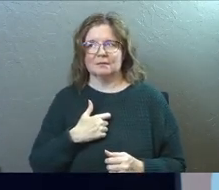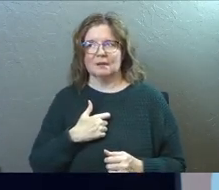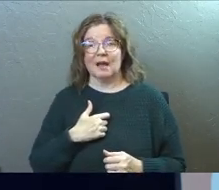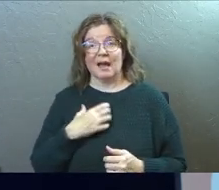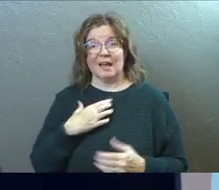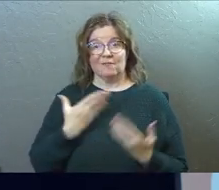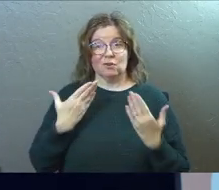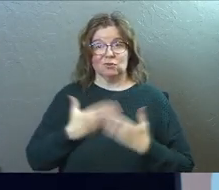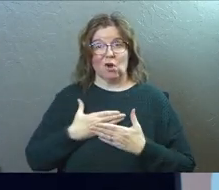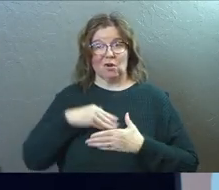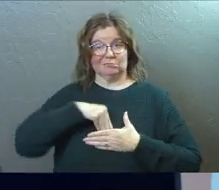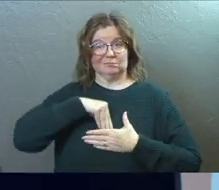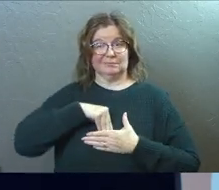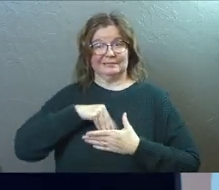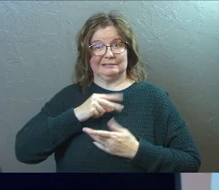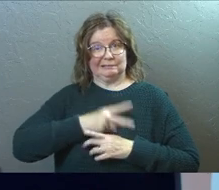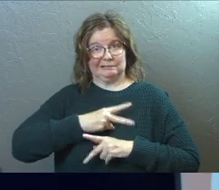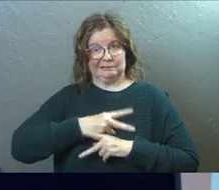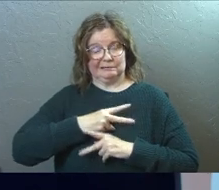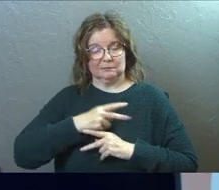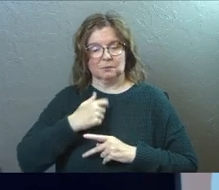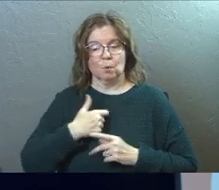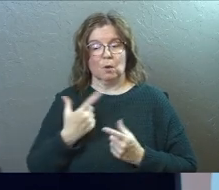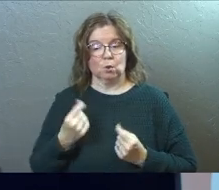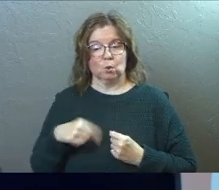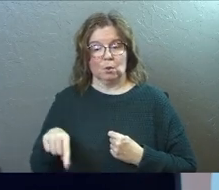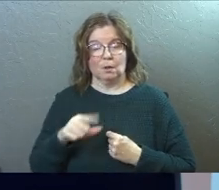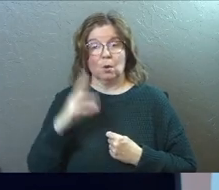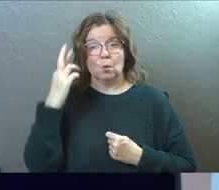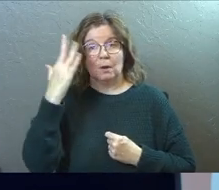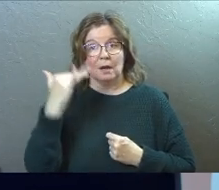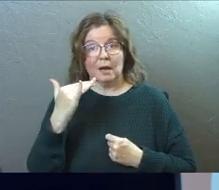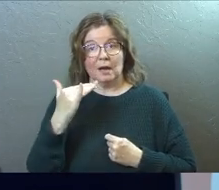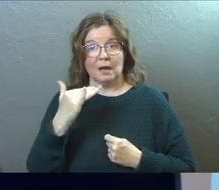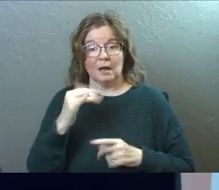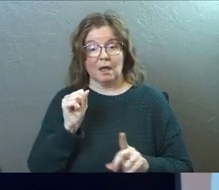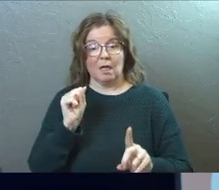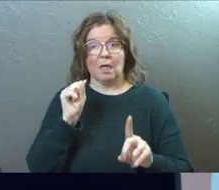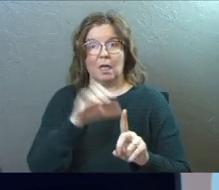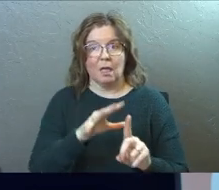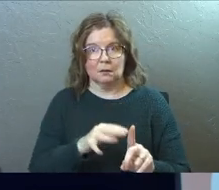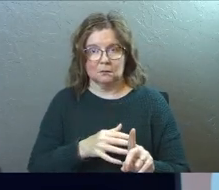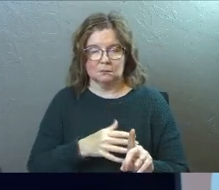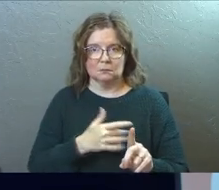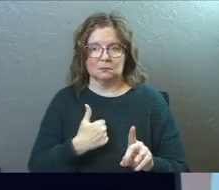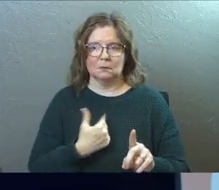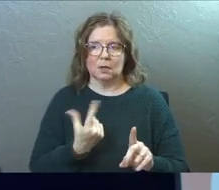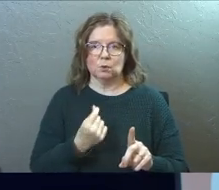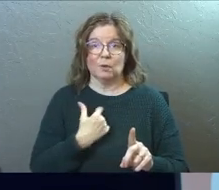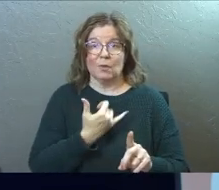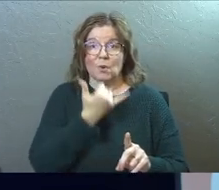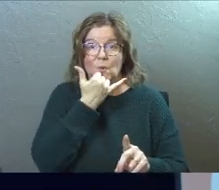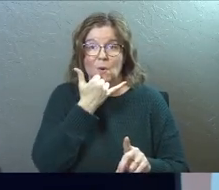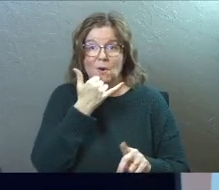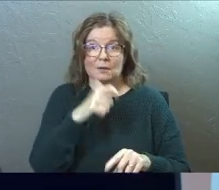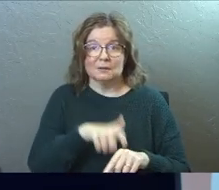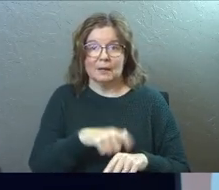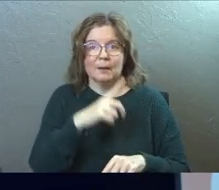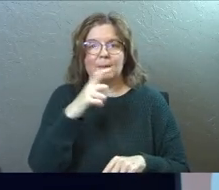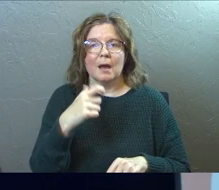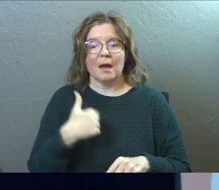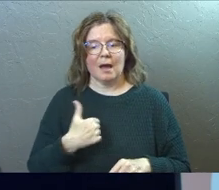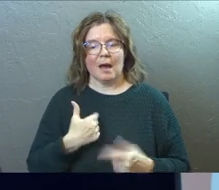I've got a dark shadow mission. And so when I go to do those things, the reason I drop hot sauce, the reason I do it at the wrong times is